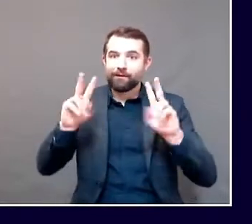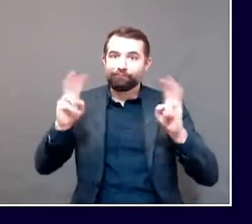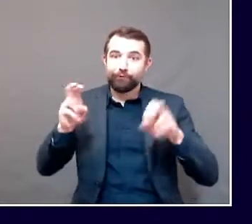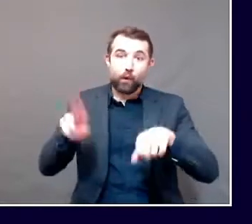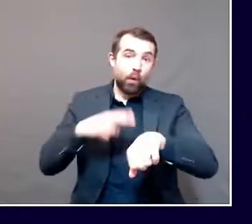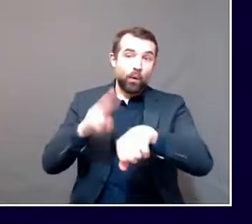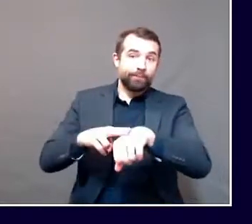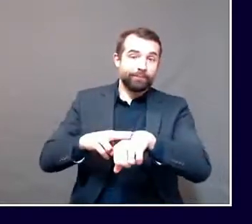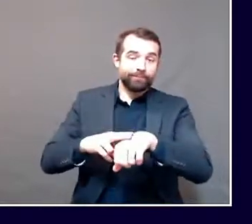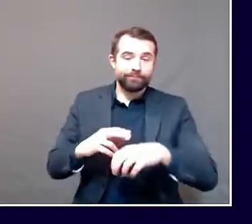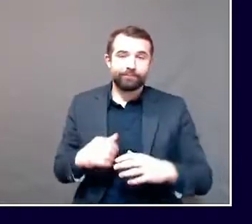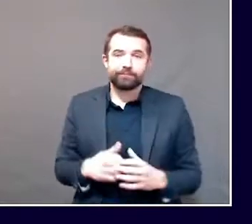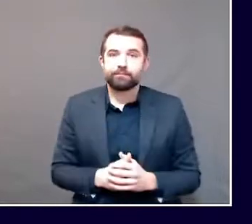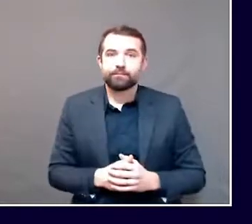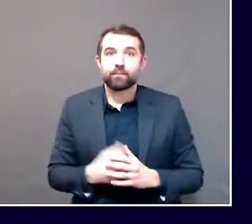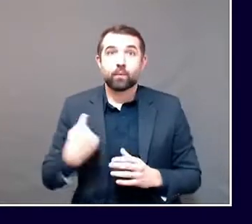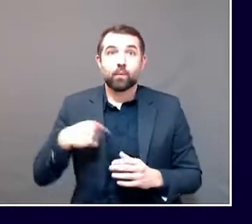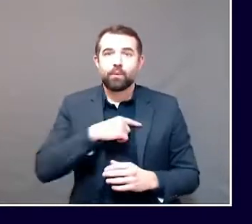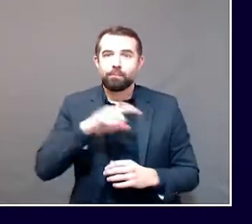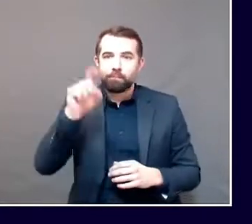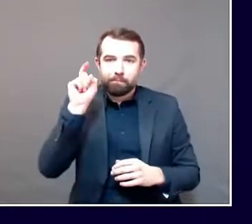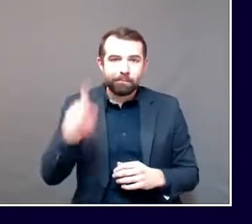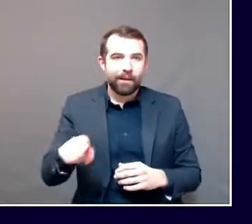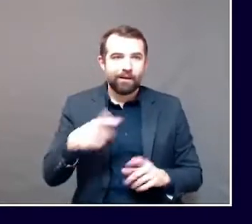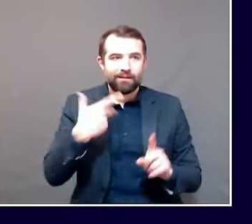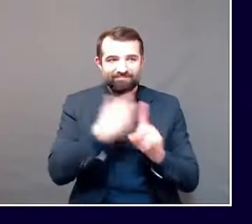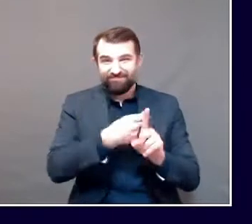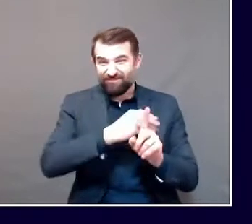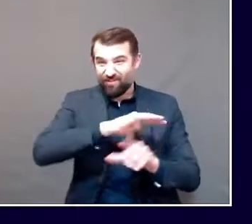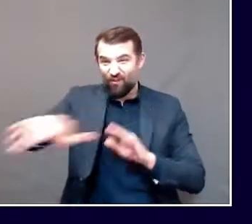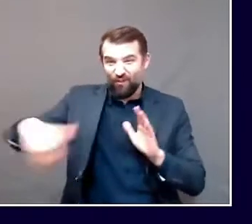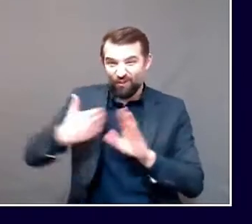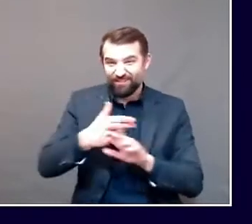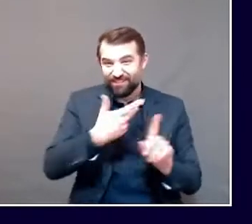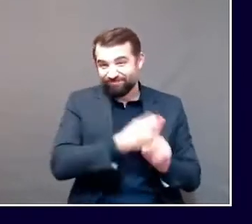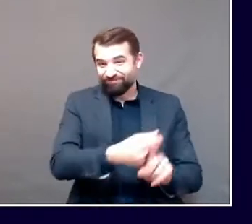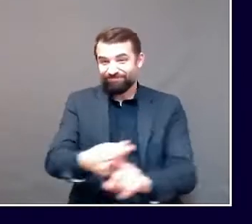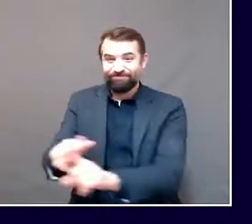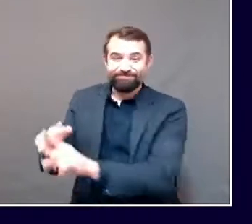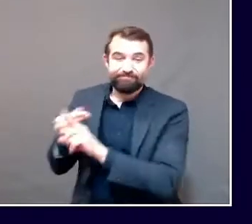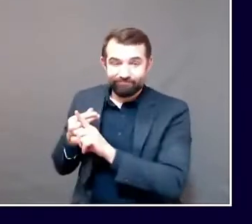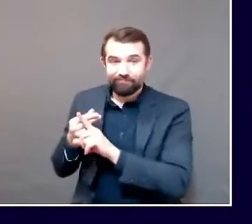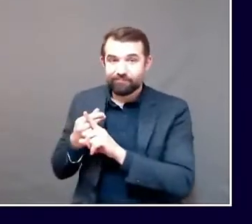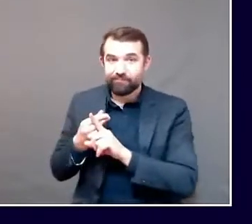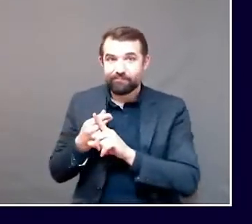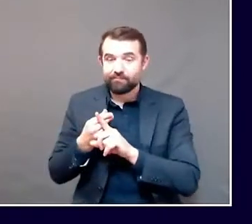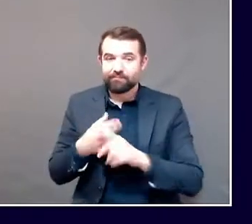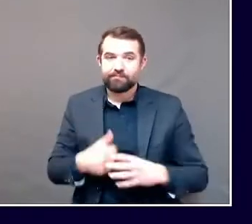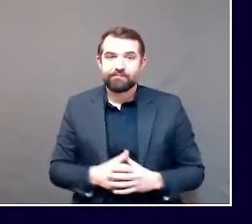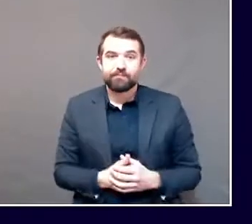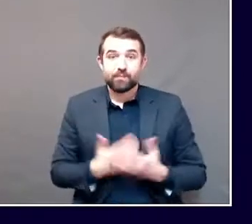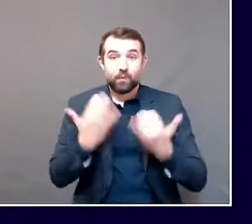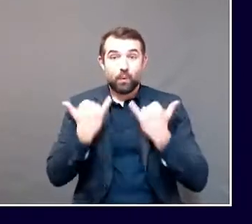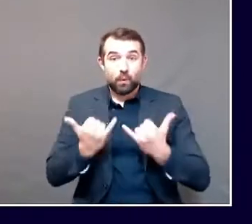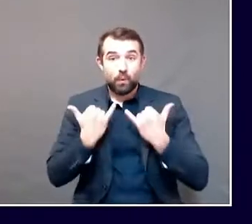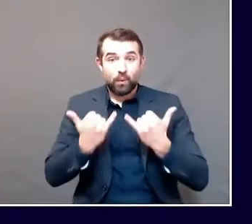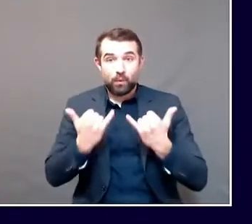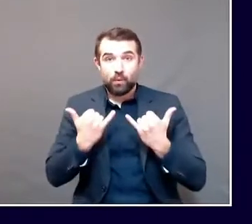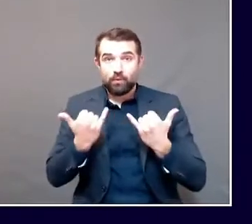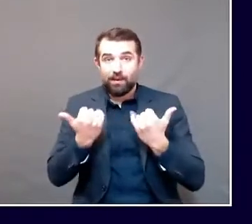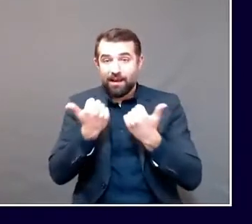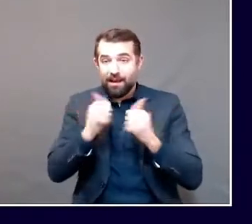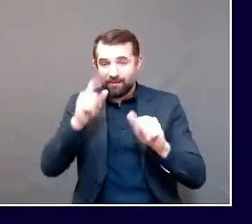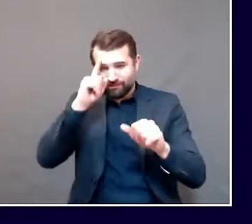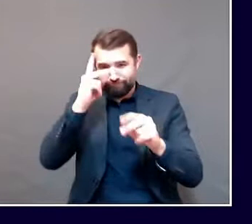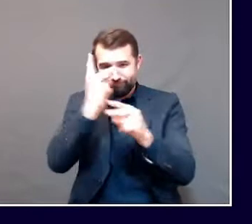at very, very high throughput. And so what we are working on is trying to design ways that we can take